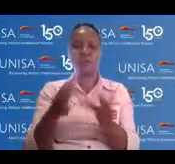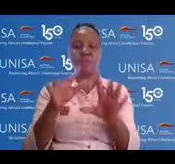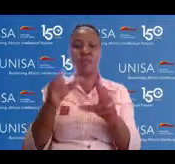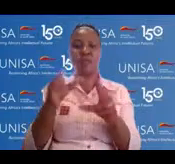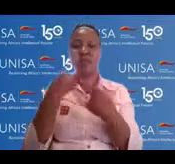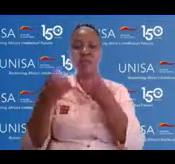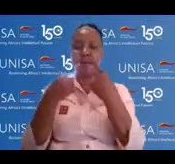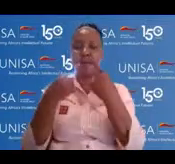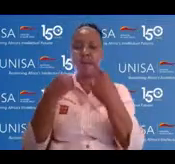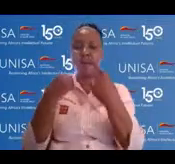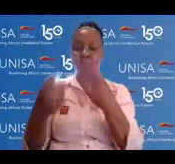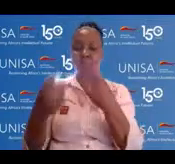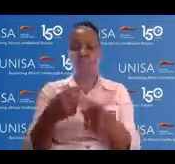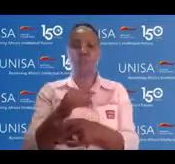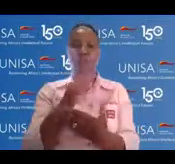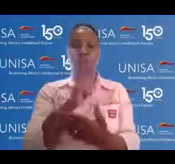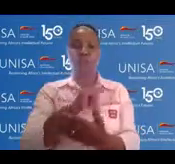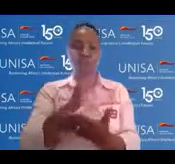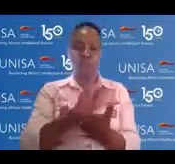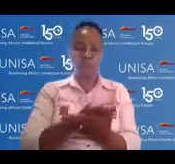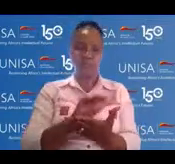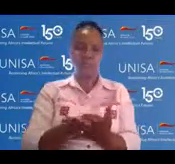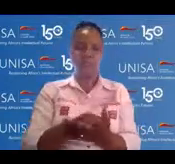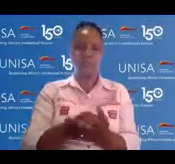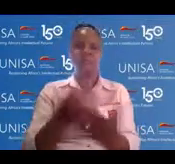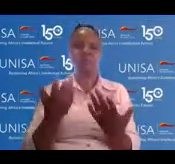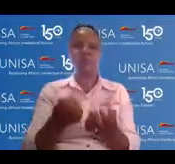in my schoolwork, submitting your own work,